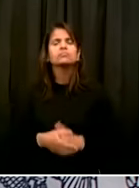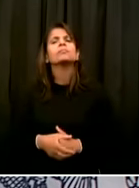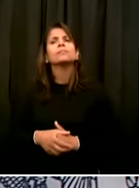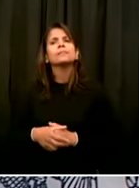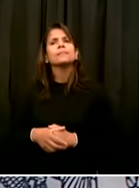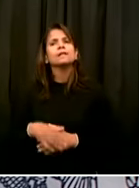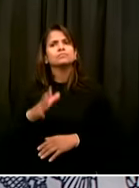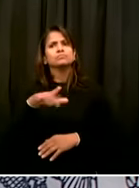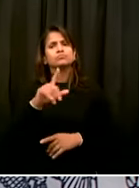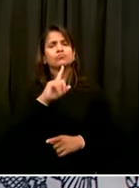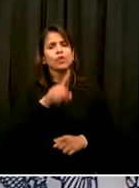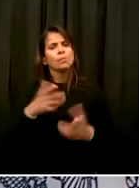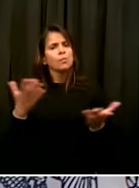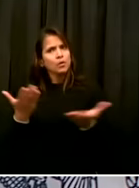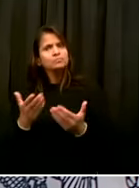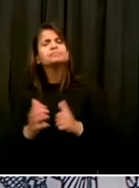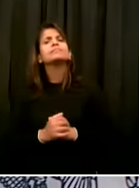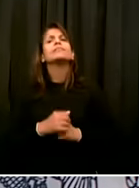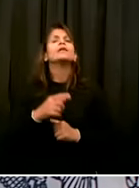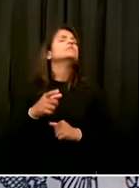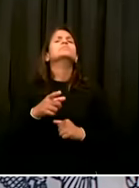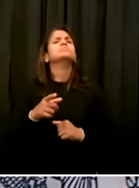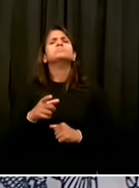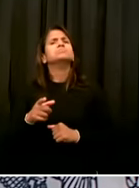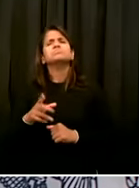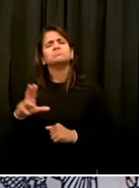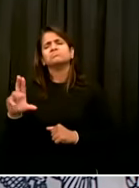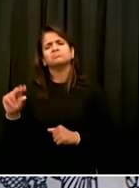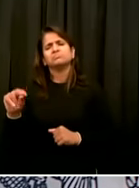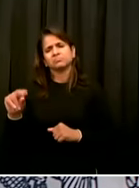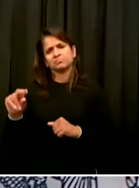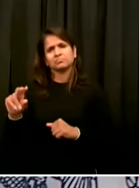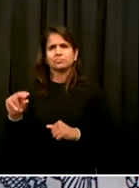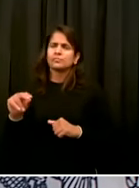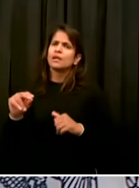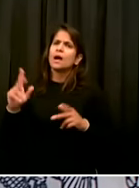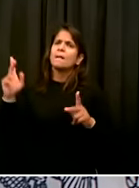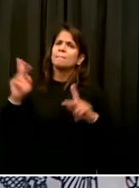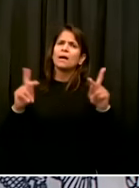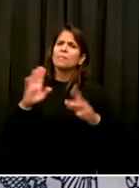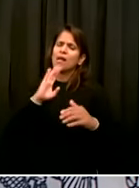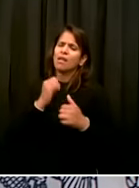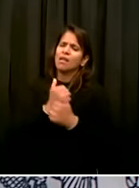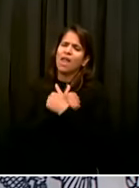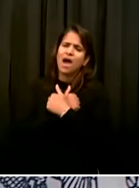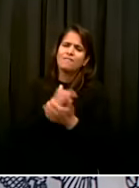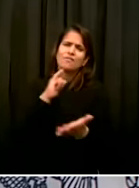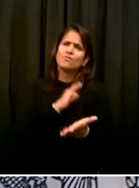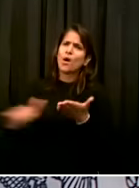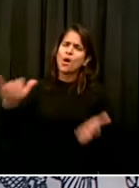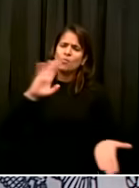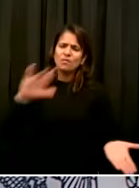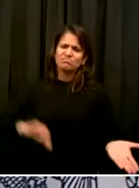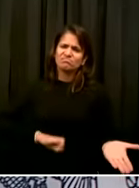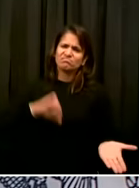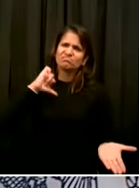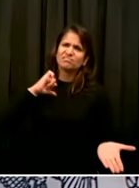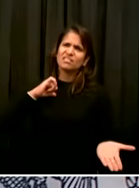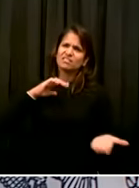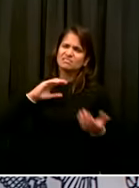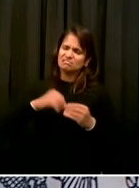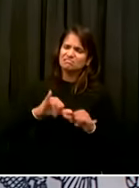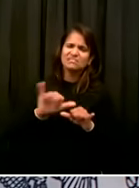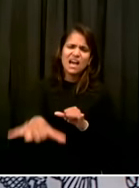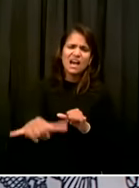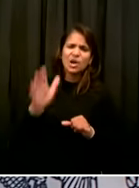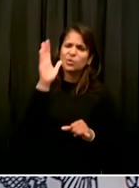and want to be in New York City. There's a lot of people that came here from all around the world and want to be here. I think that's going to continue no matter what. We've also, as